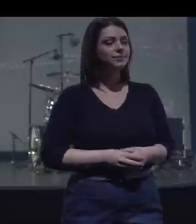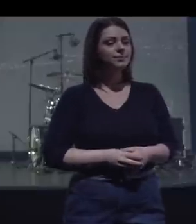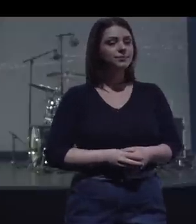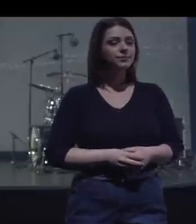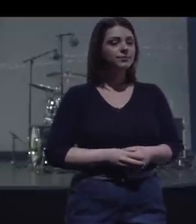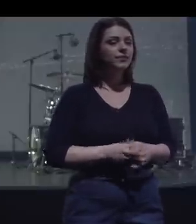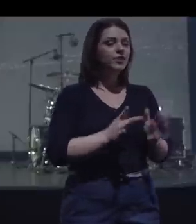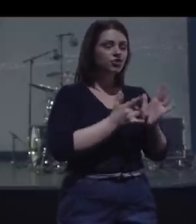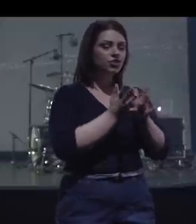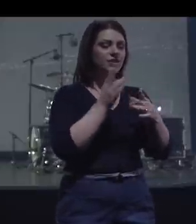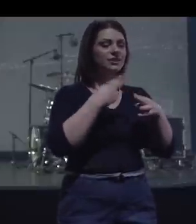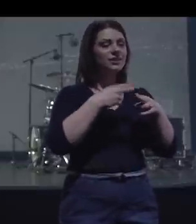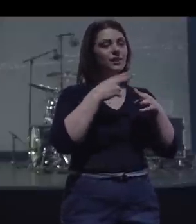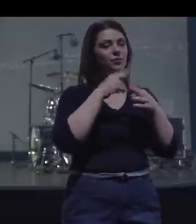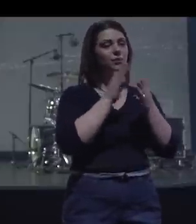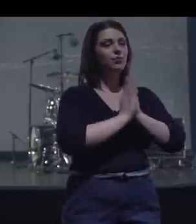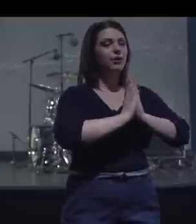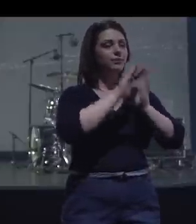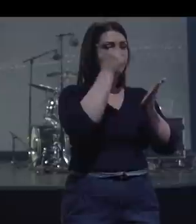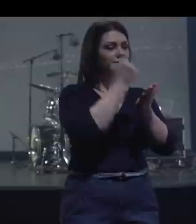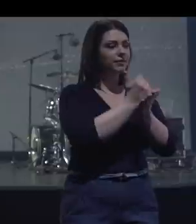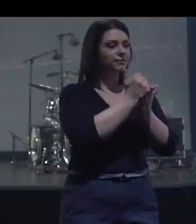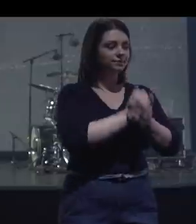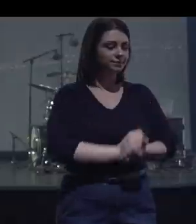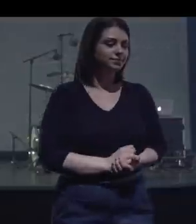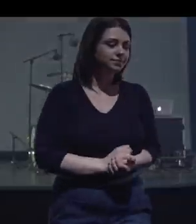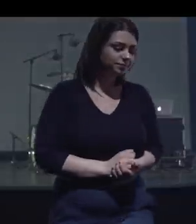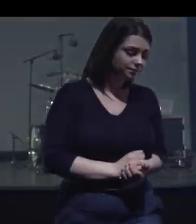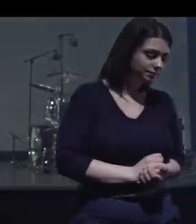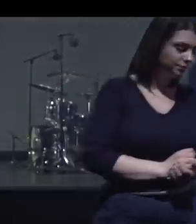It's in Jesus' name we pray. Amen.